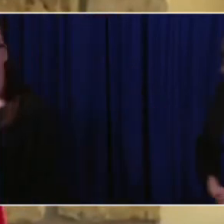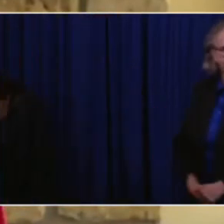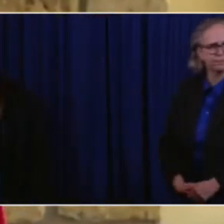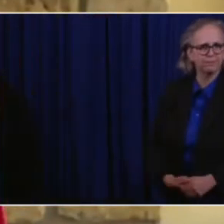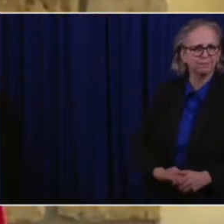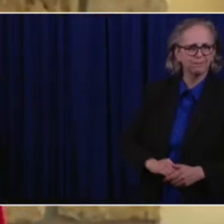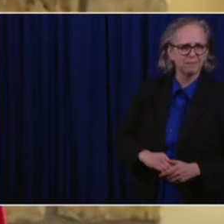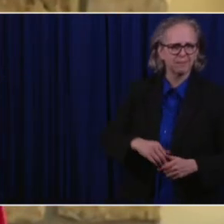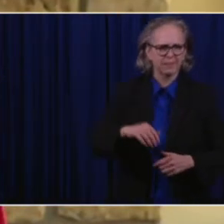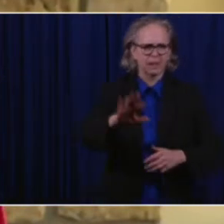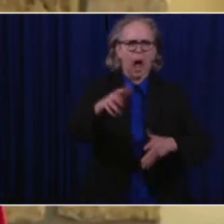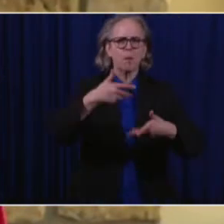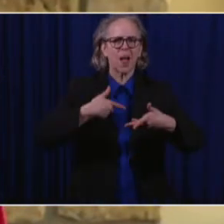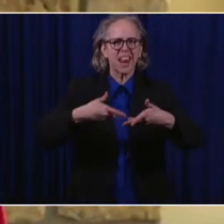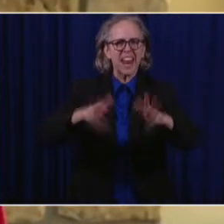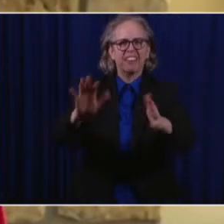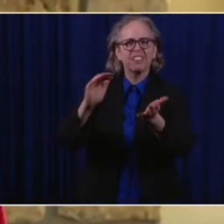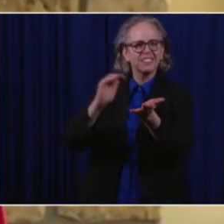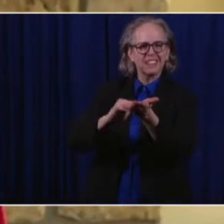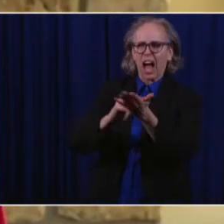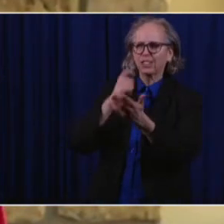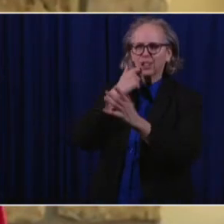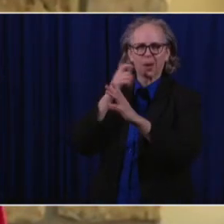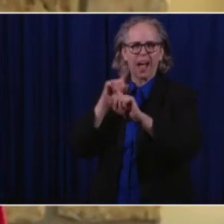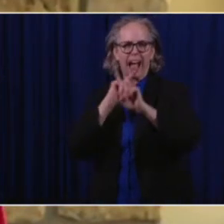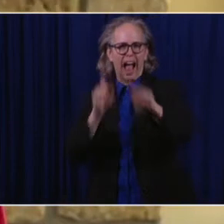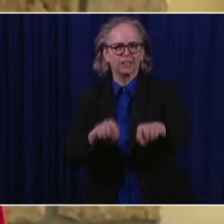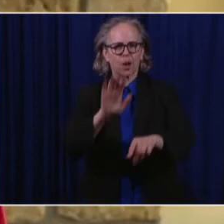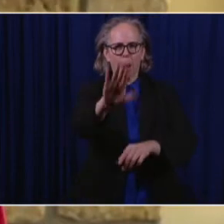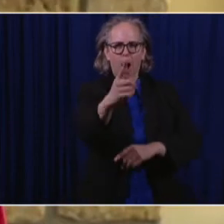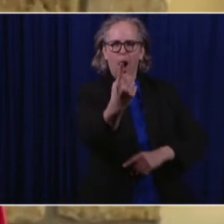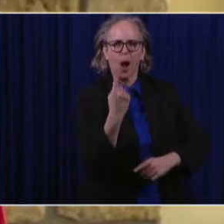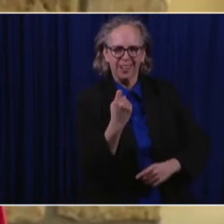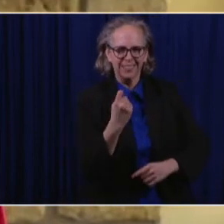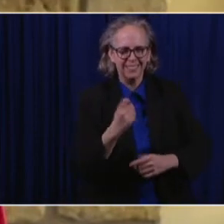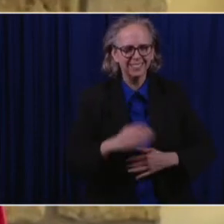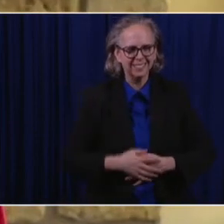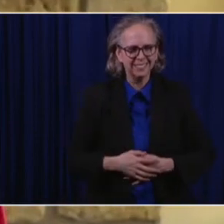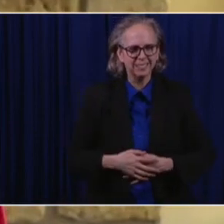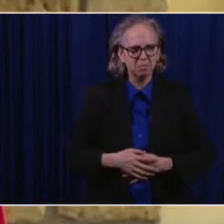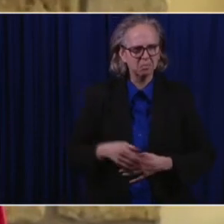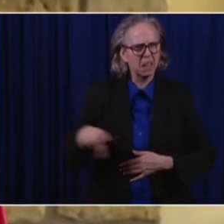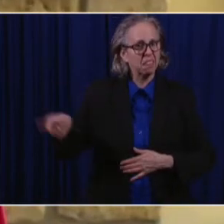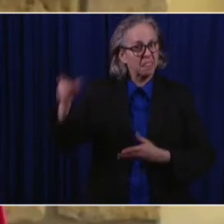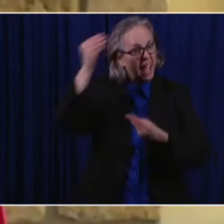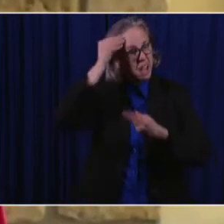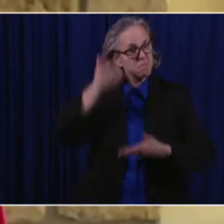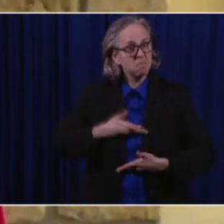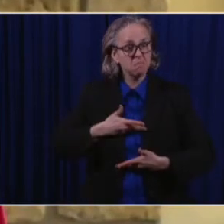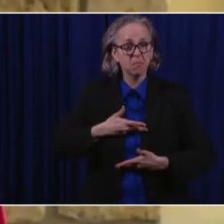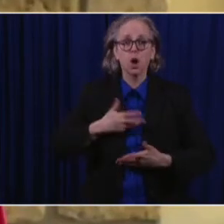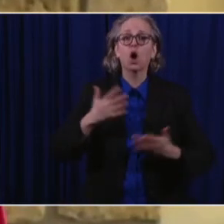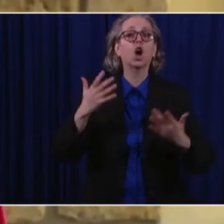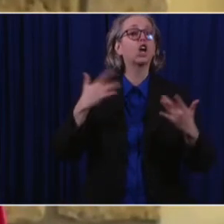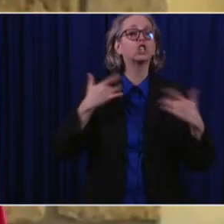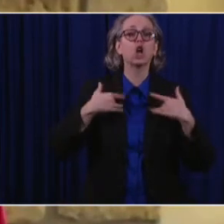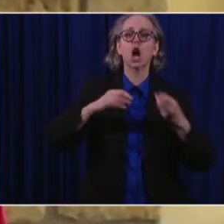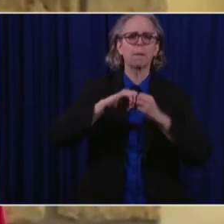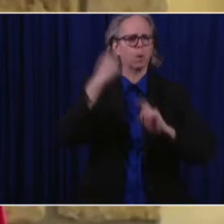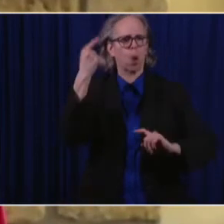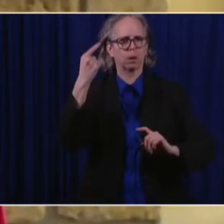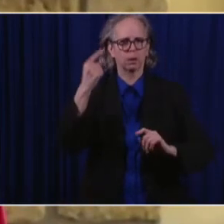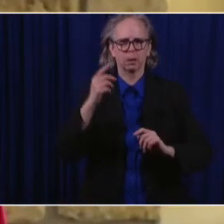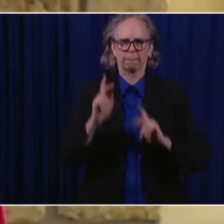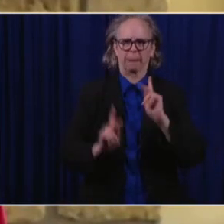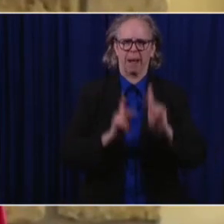three doctors who have the lead on this, and what they've expressed to me is the biggest concern is about people, but I'll let them answer the question.